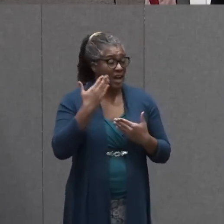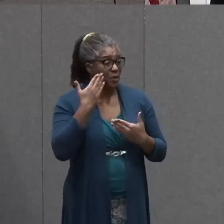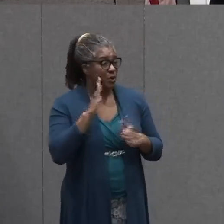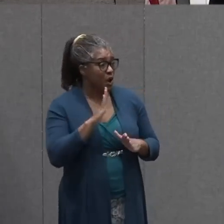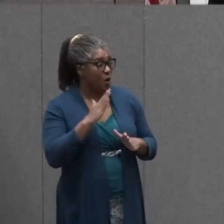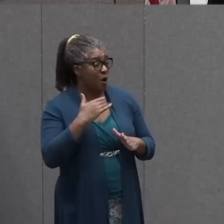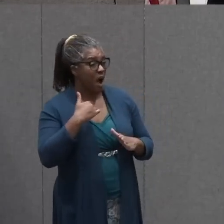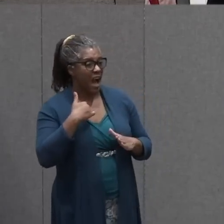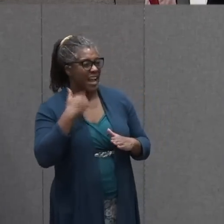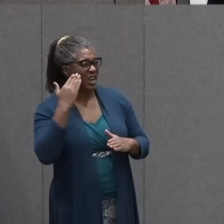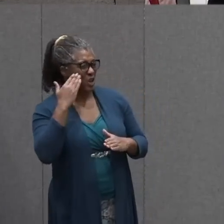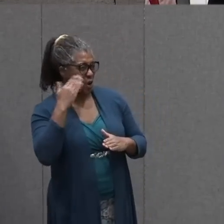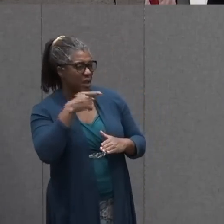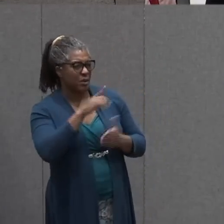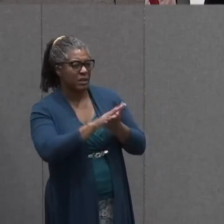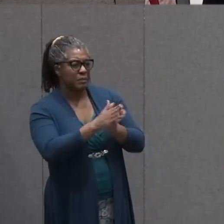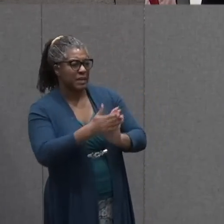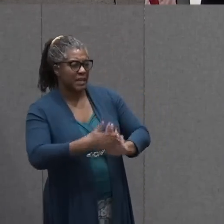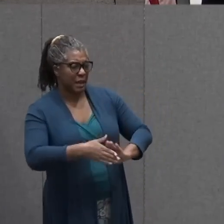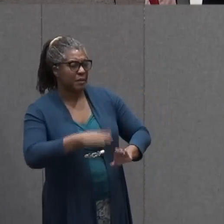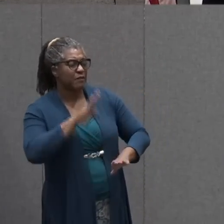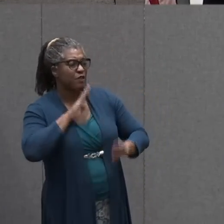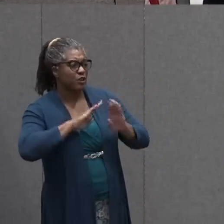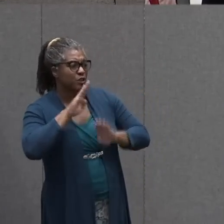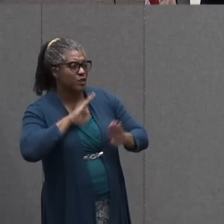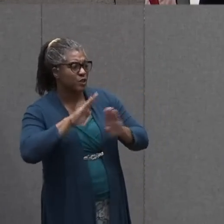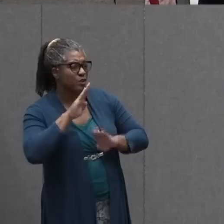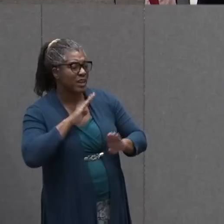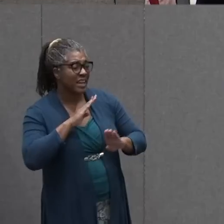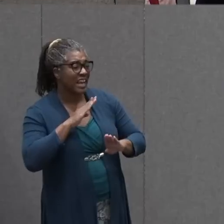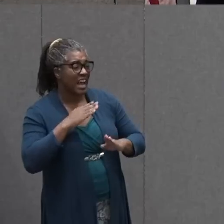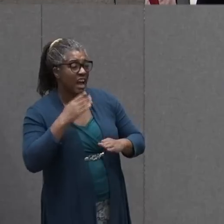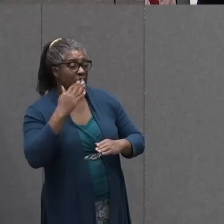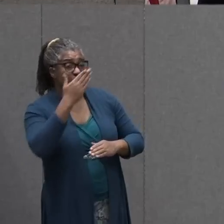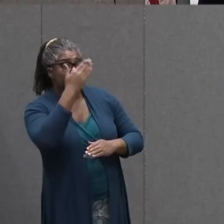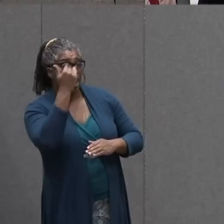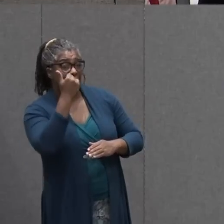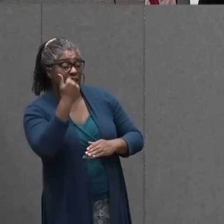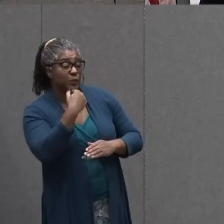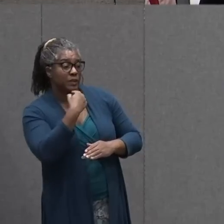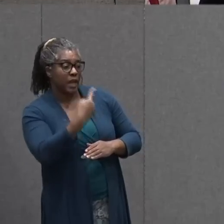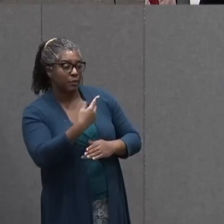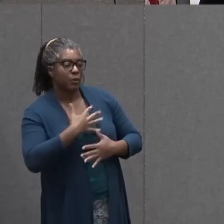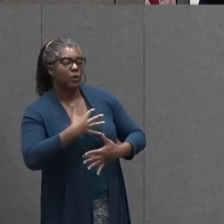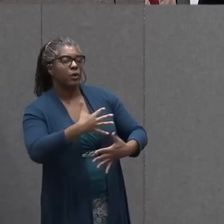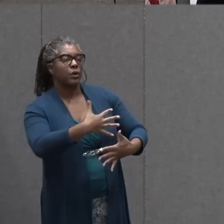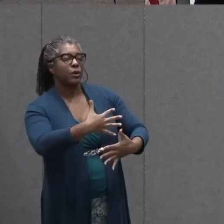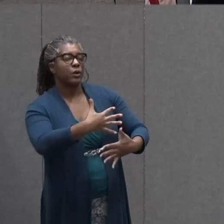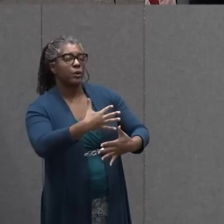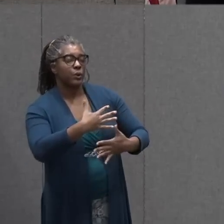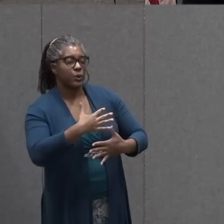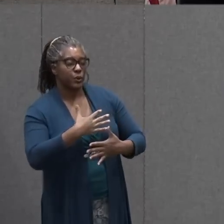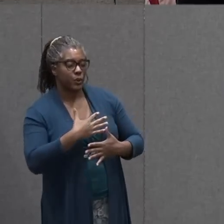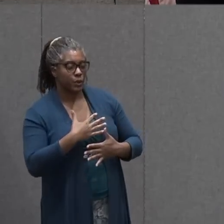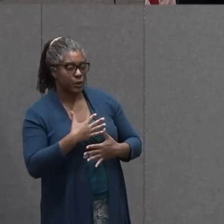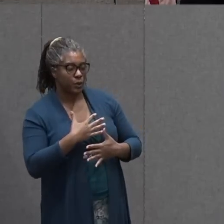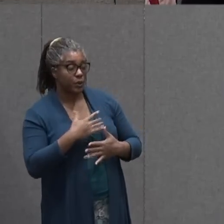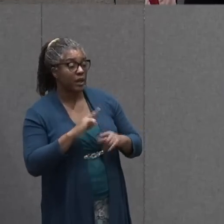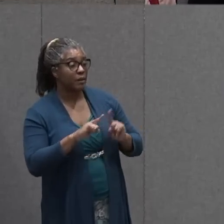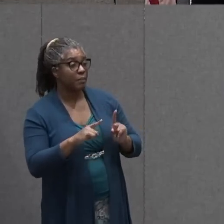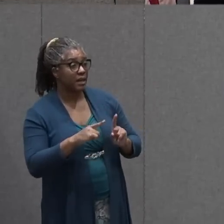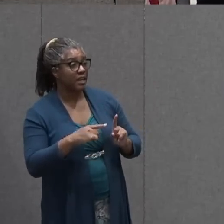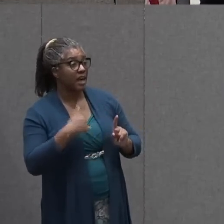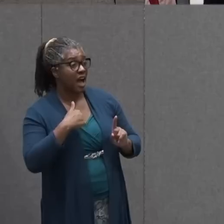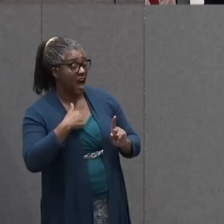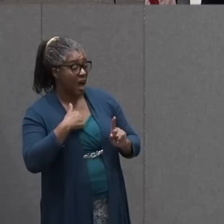to remind him about how to breathe in and to breathe out. But I was listening to your coffee talk, and it sounded like